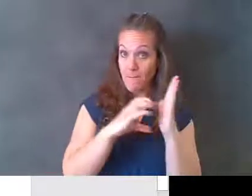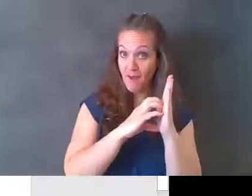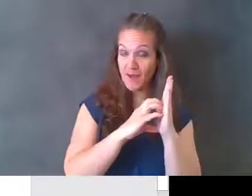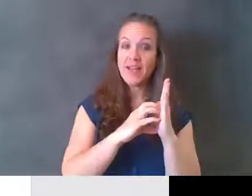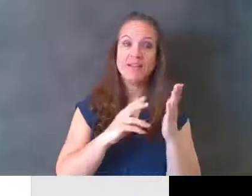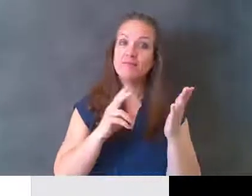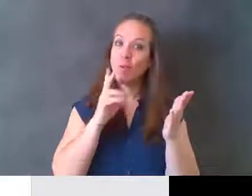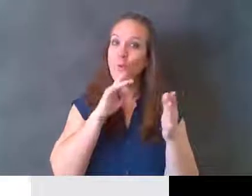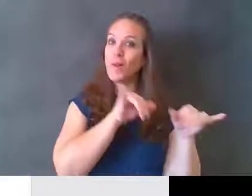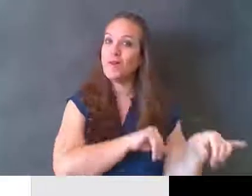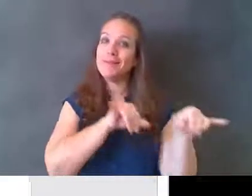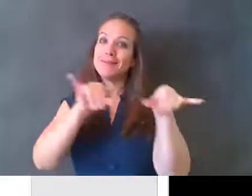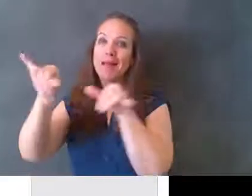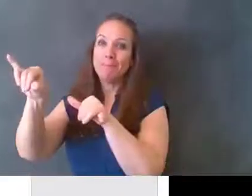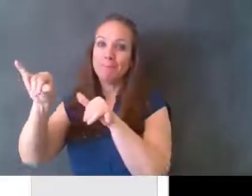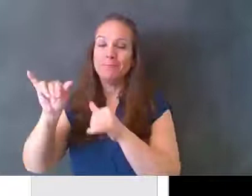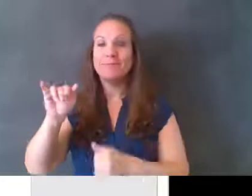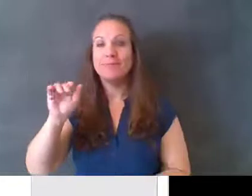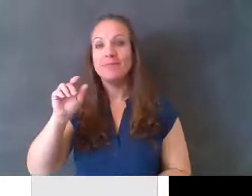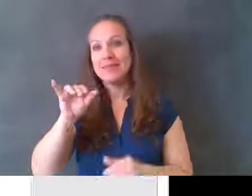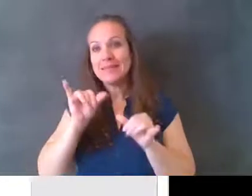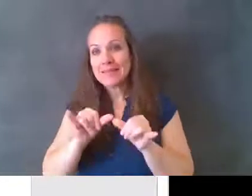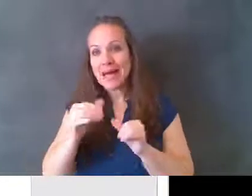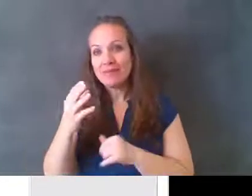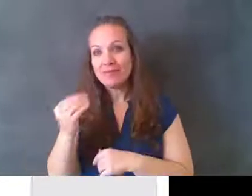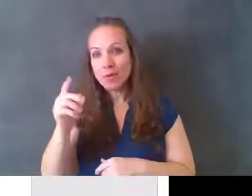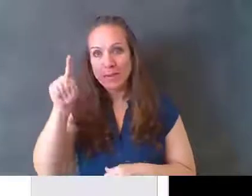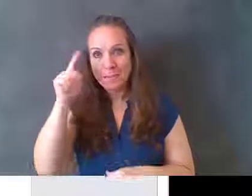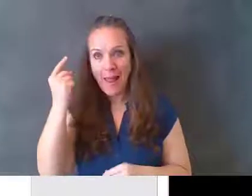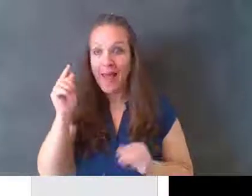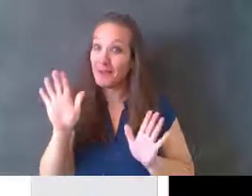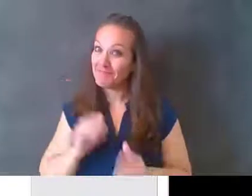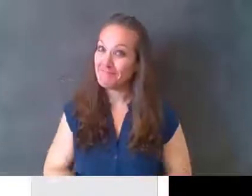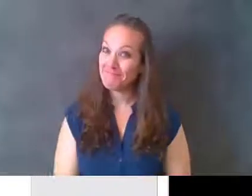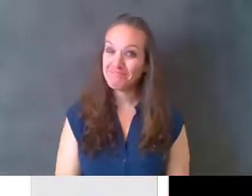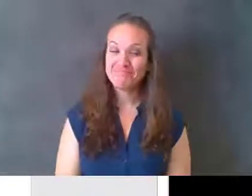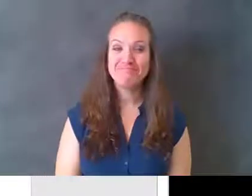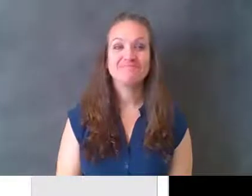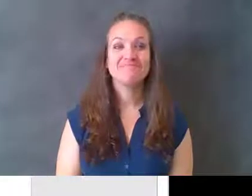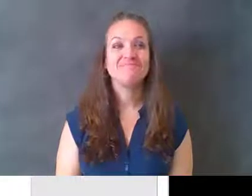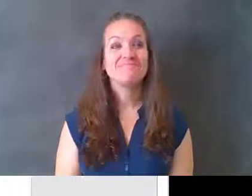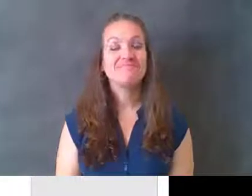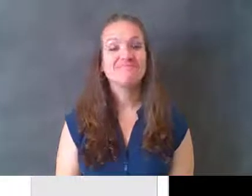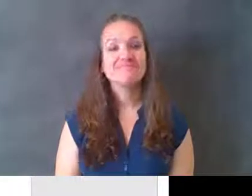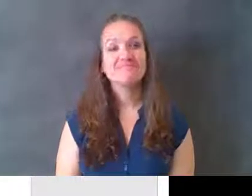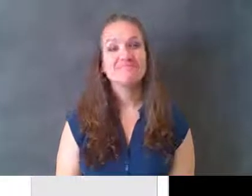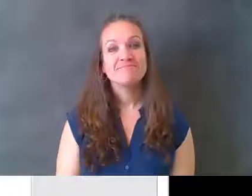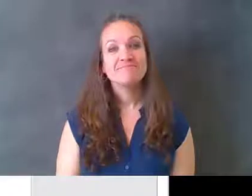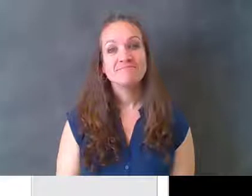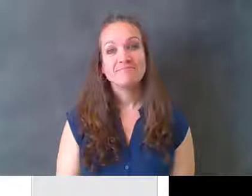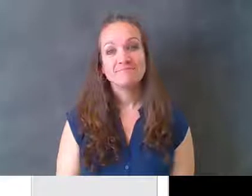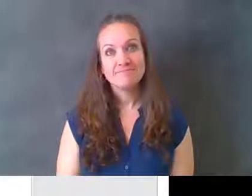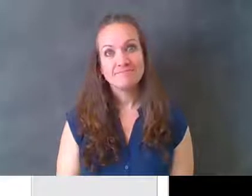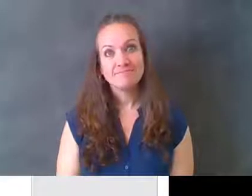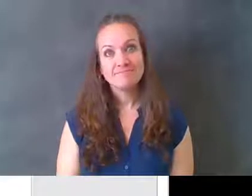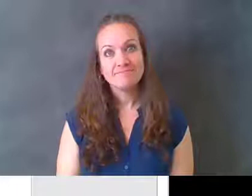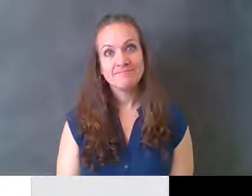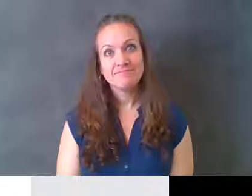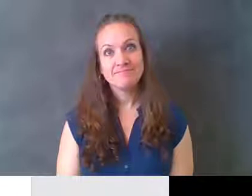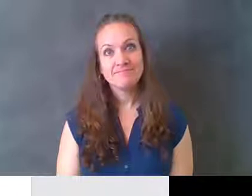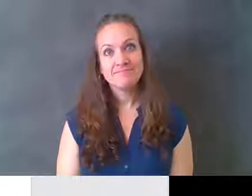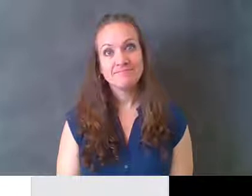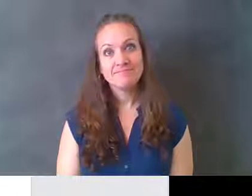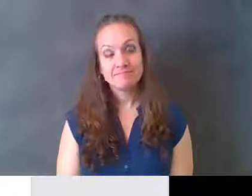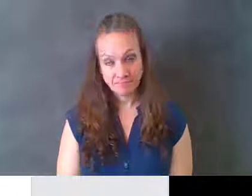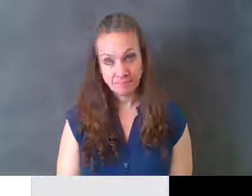size 14. Okay. And then we want to also make sure, well, I'm sorry. So